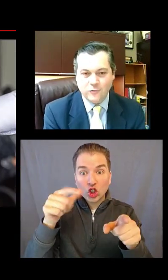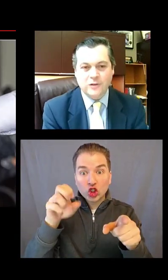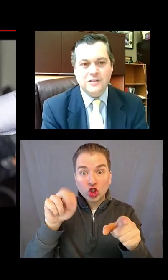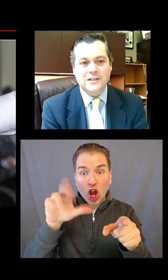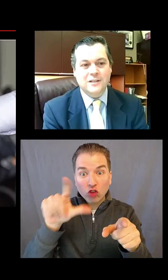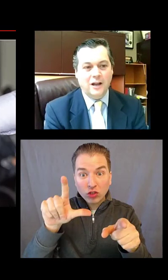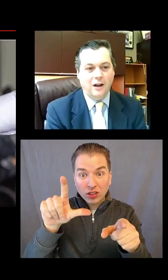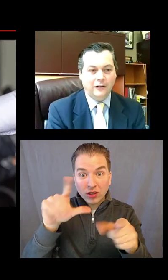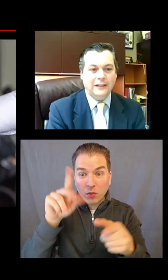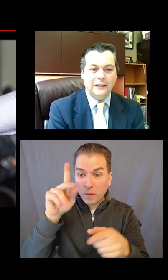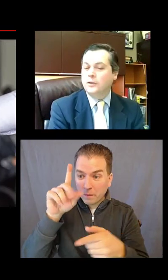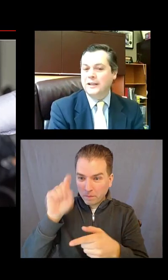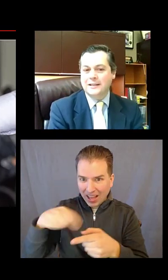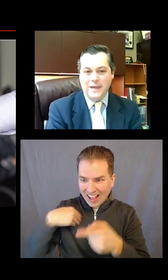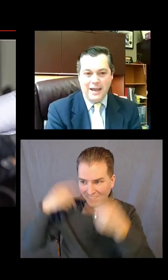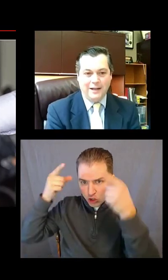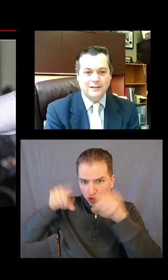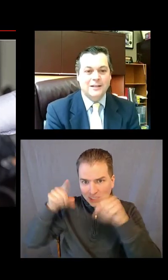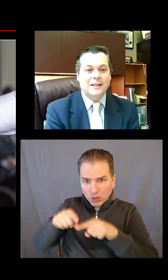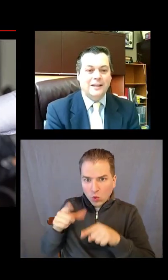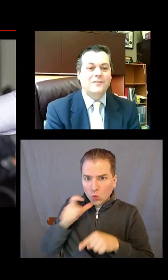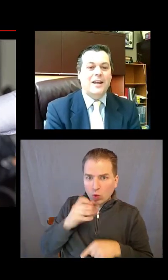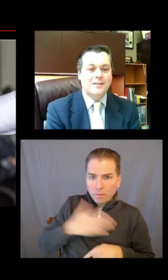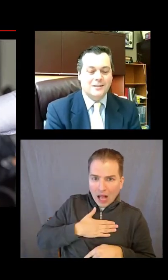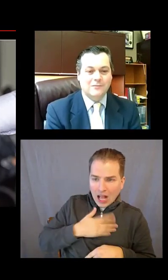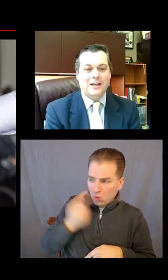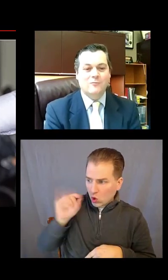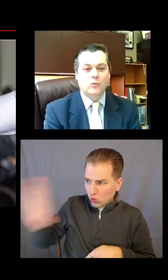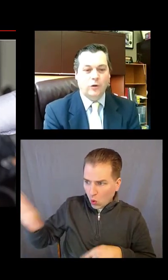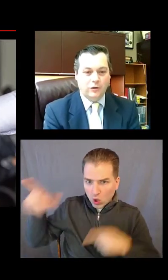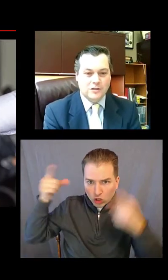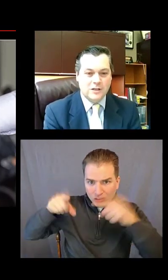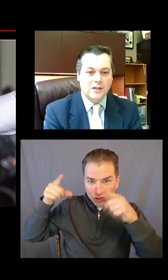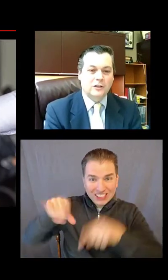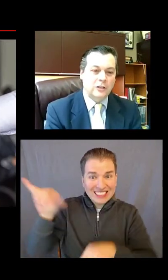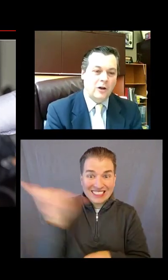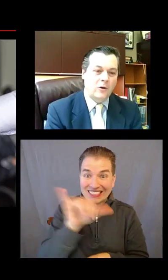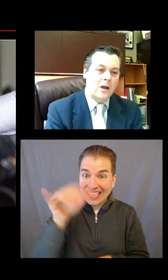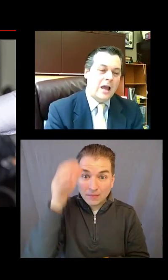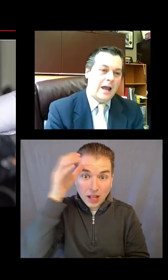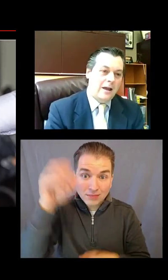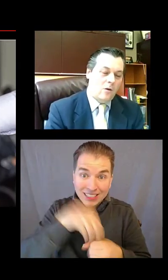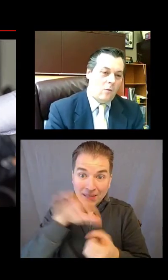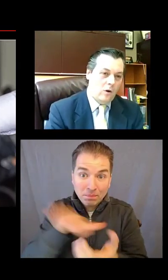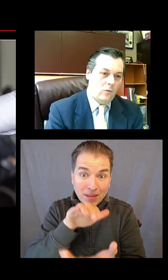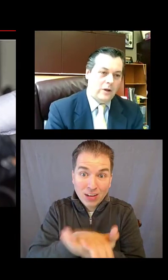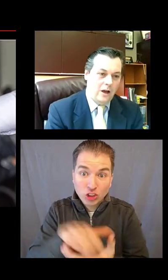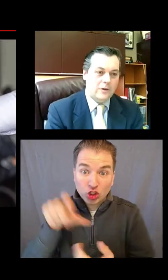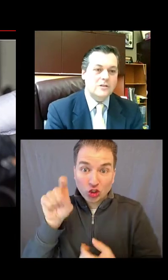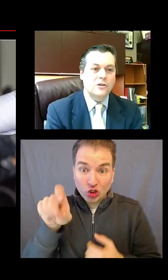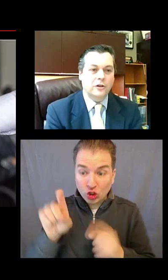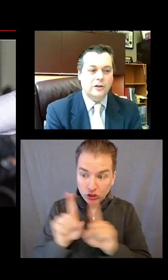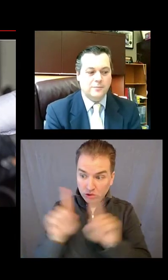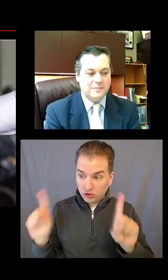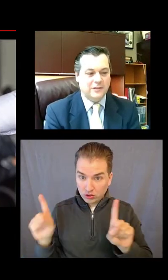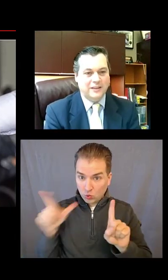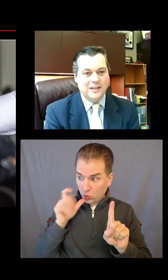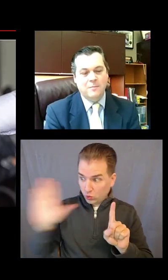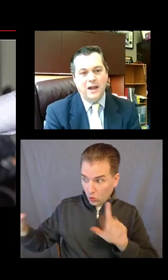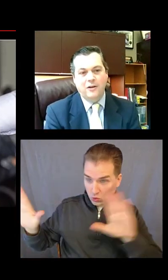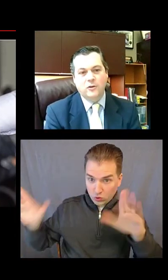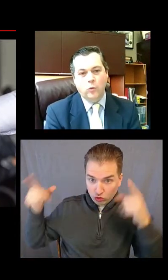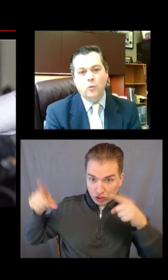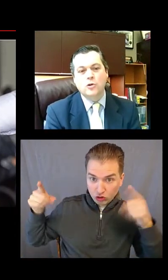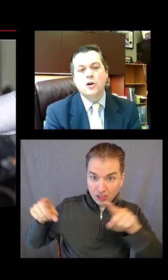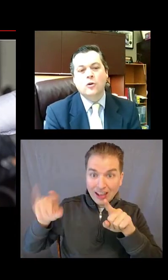Partnership divorces are equally as bad, if not sometimes worse. So what we always encourage people to